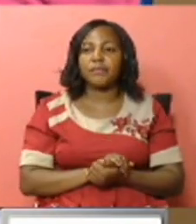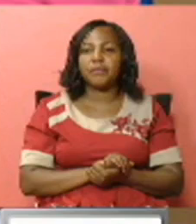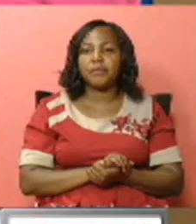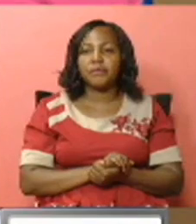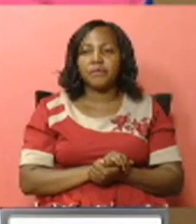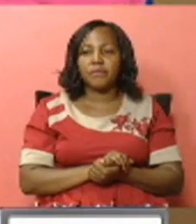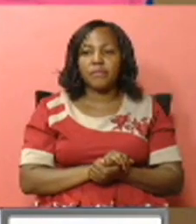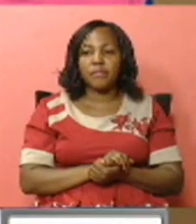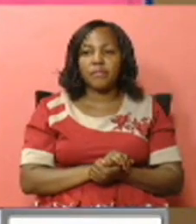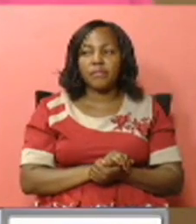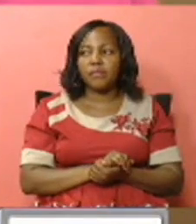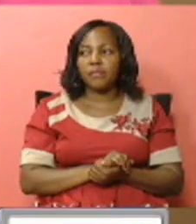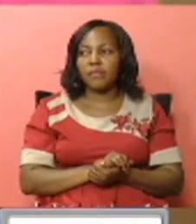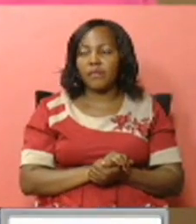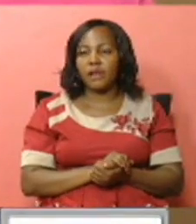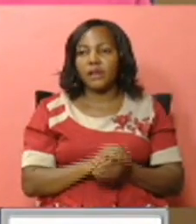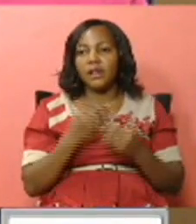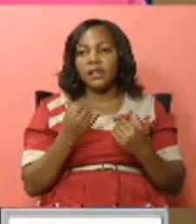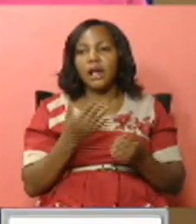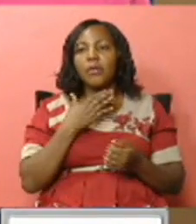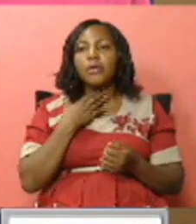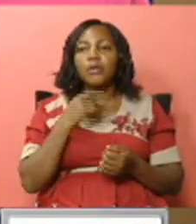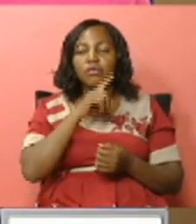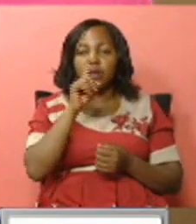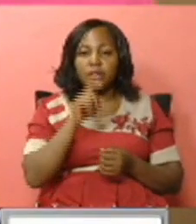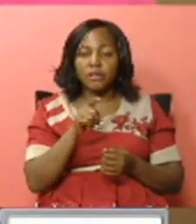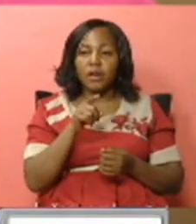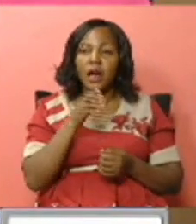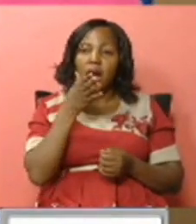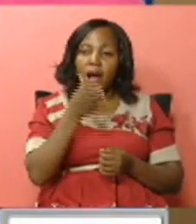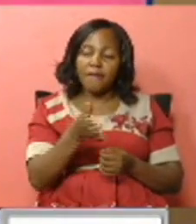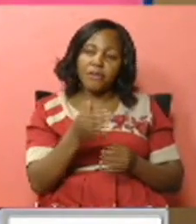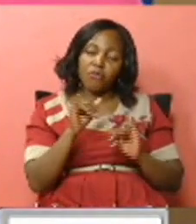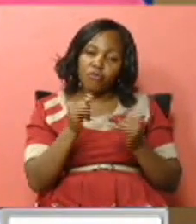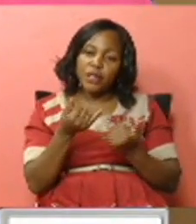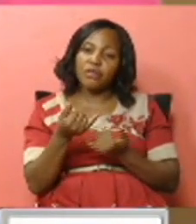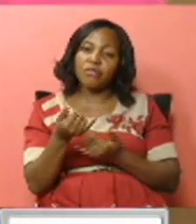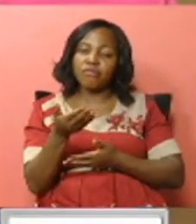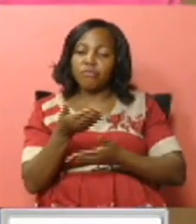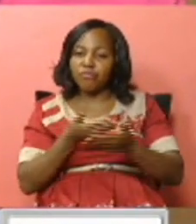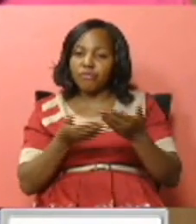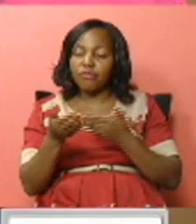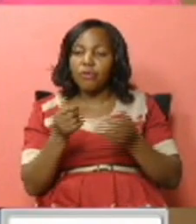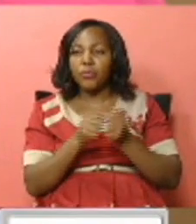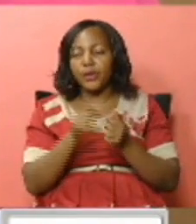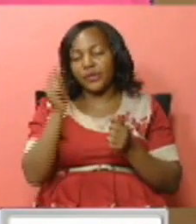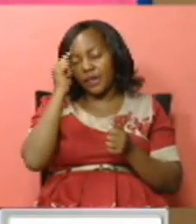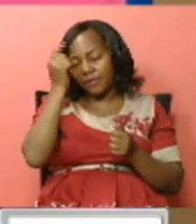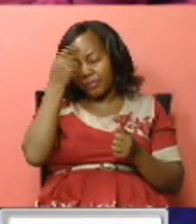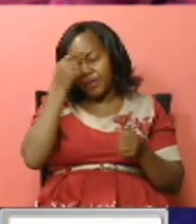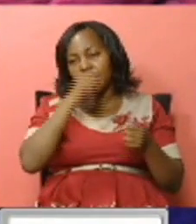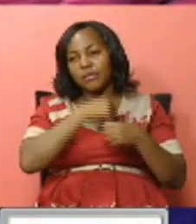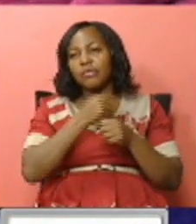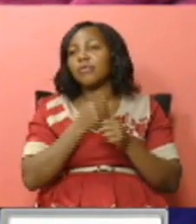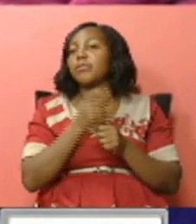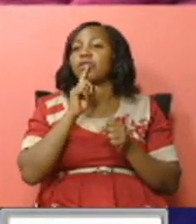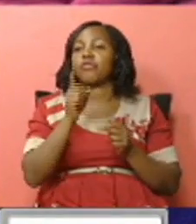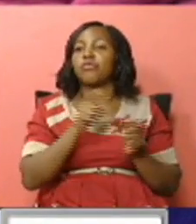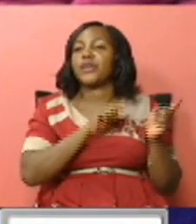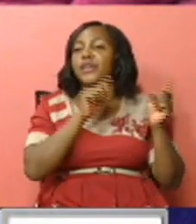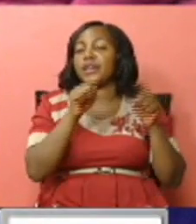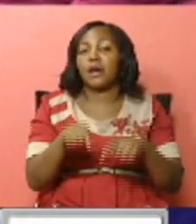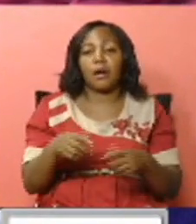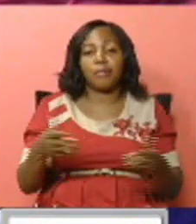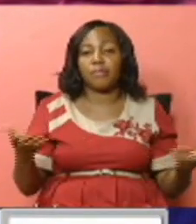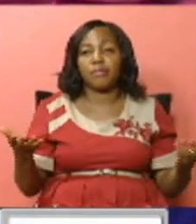and also I want to ask you, have you engaged the government to come through and help these people? And maybe if you have, how exactly